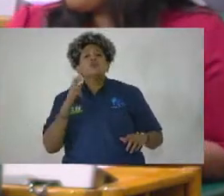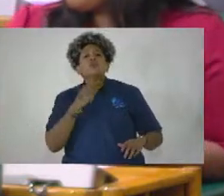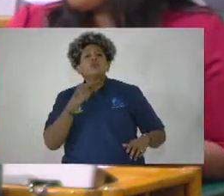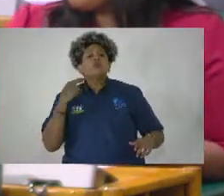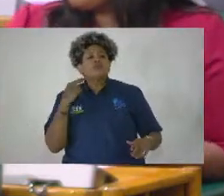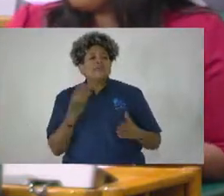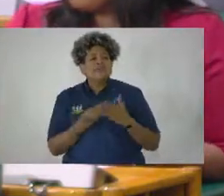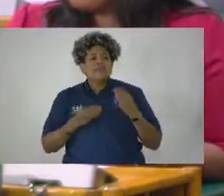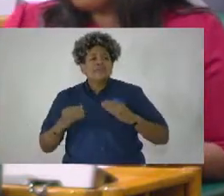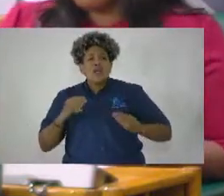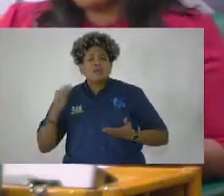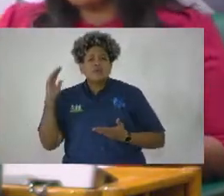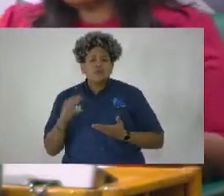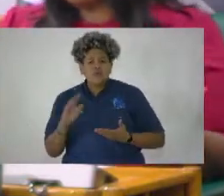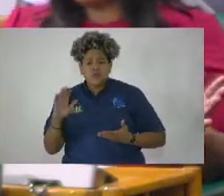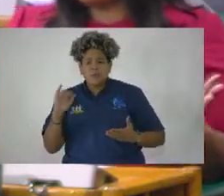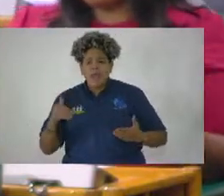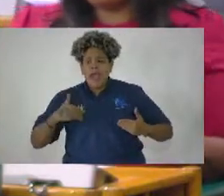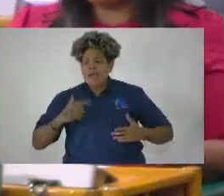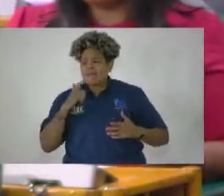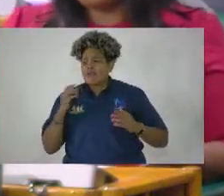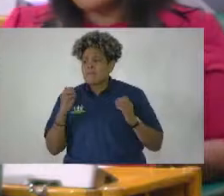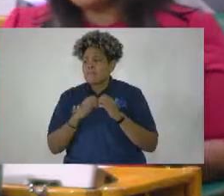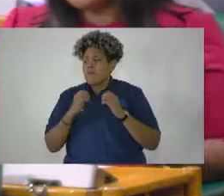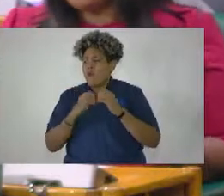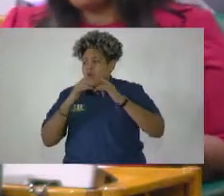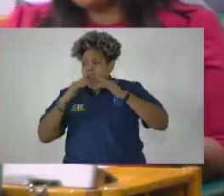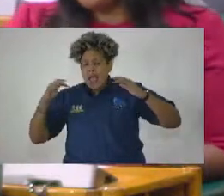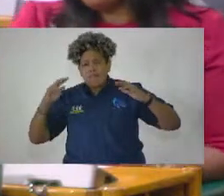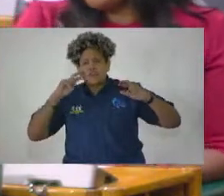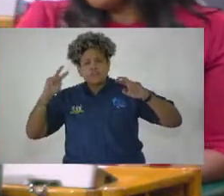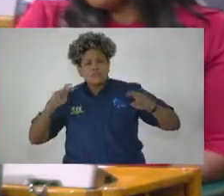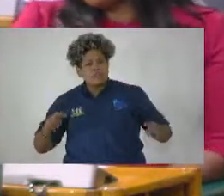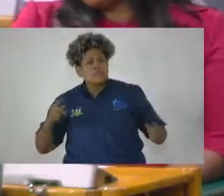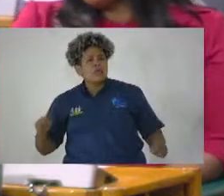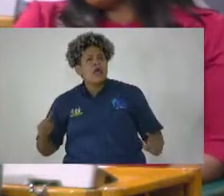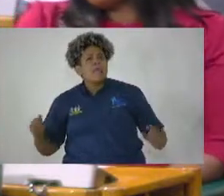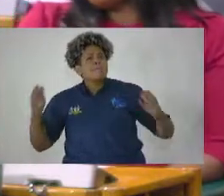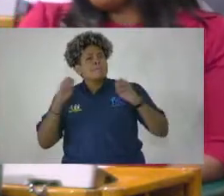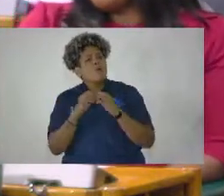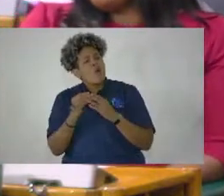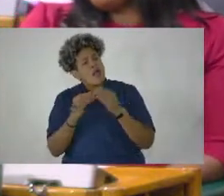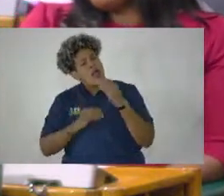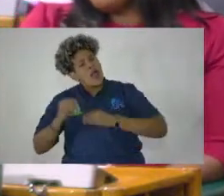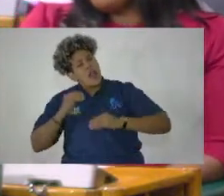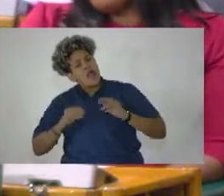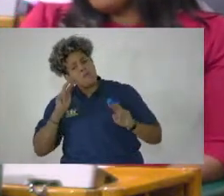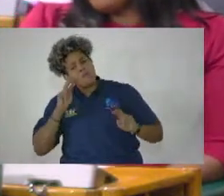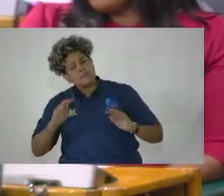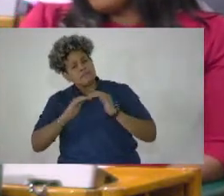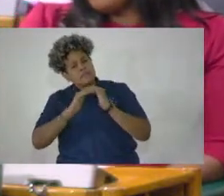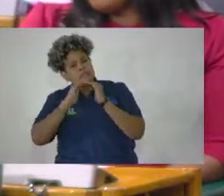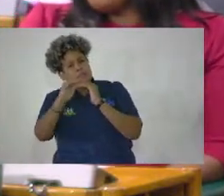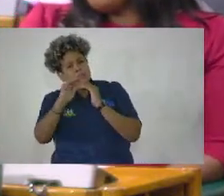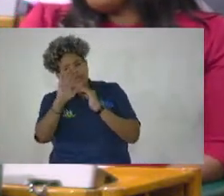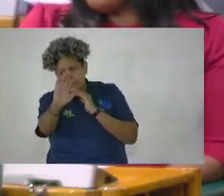economy by having greater diversification, more economic